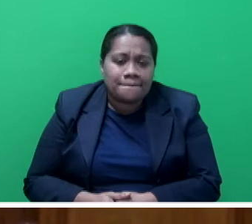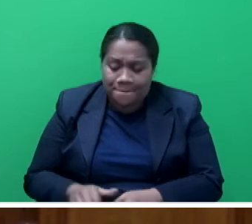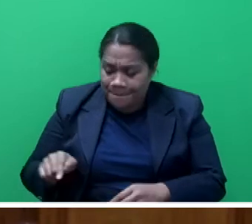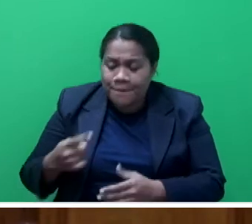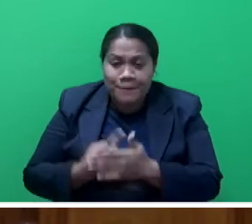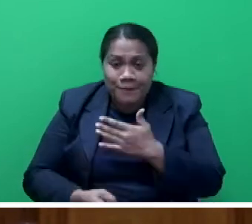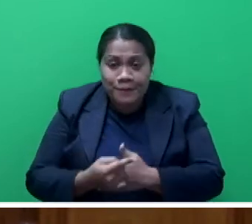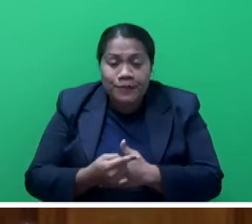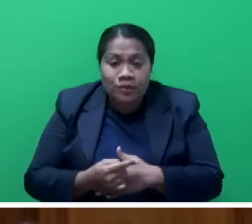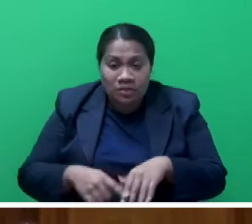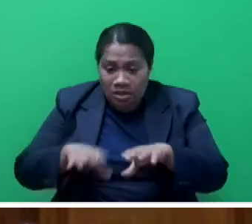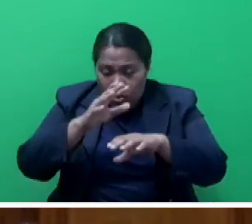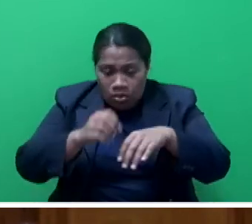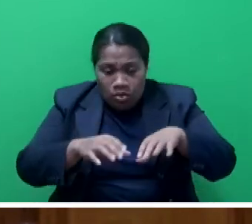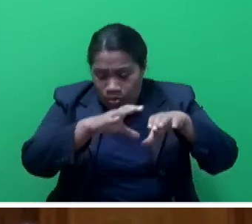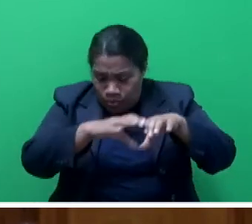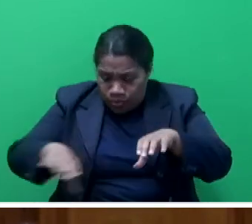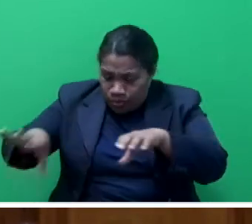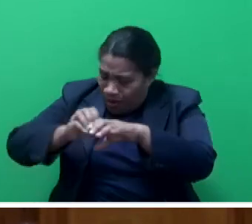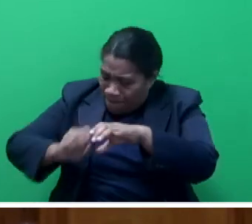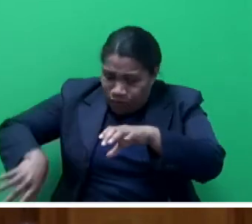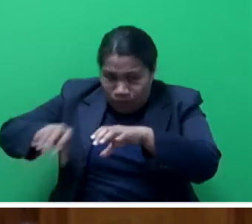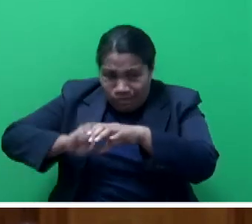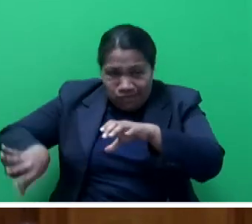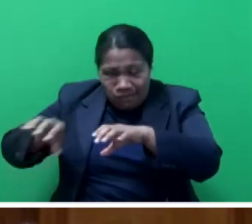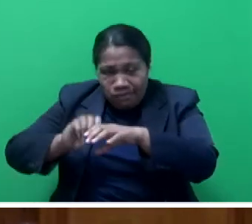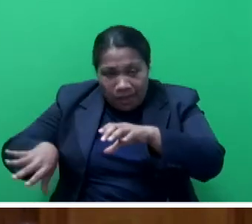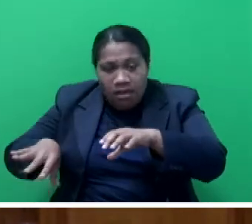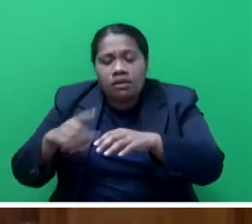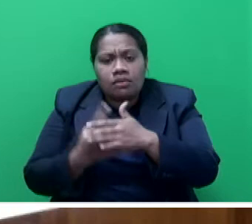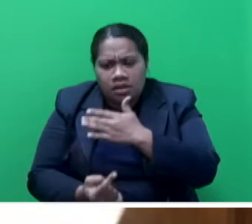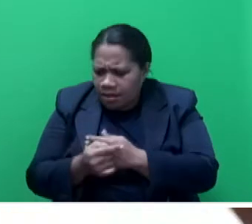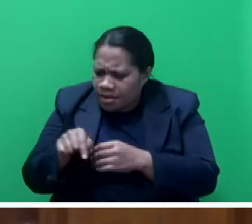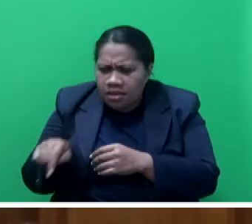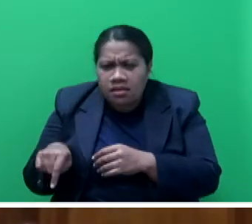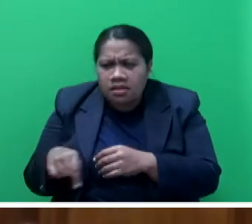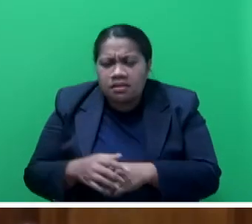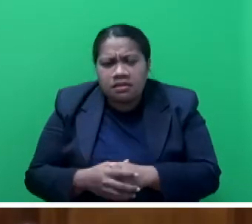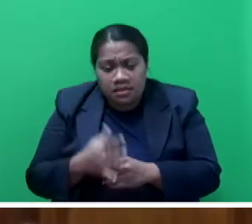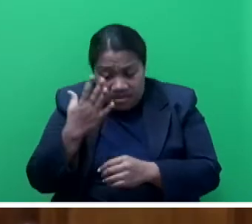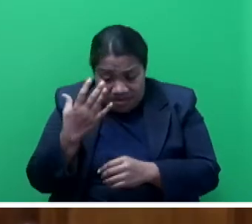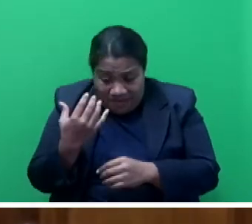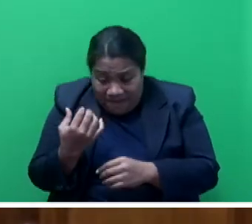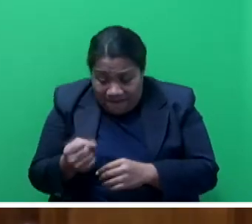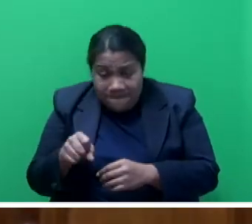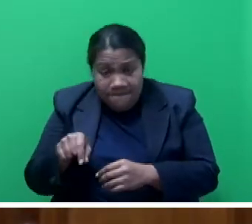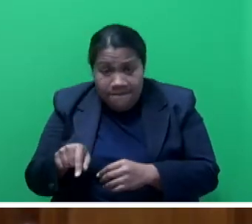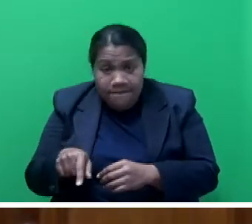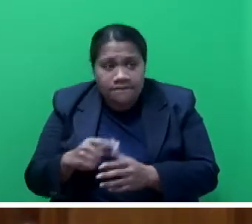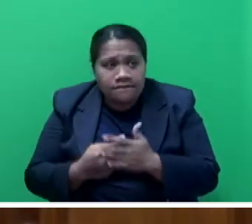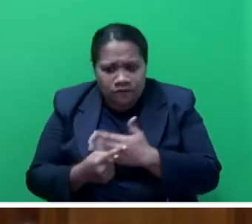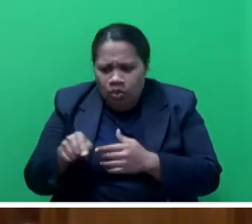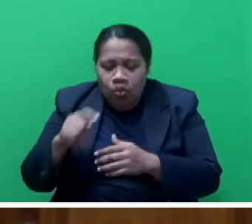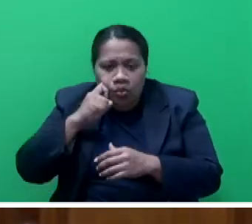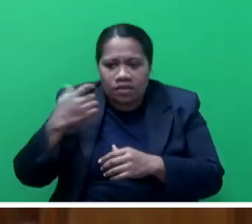flushing means that you remove the air pockets, that if they are in existence, they will significantly affect the